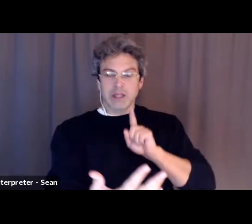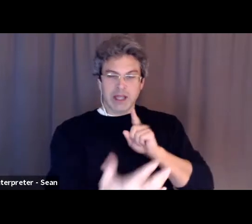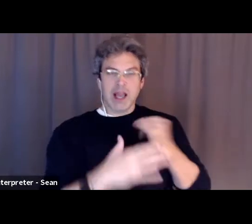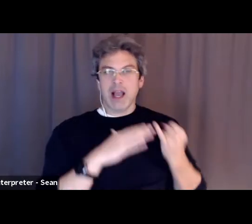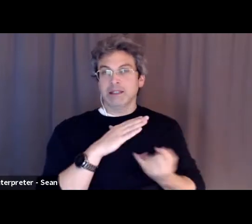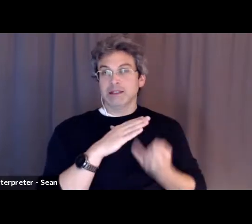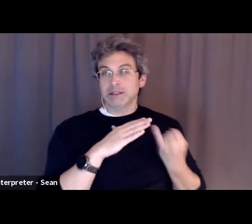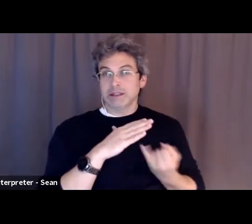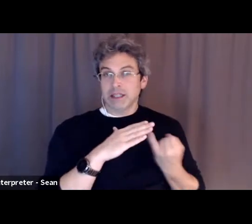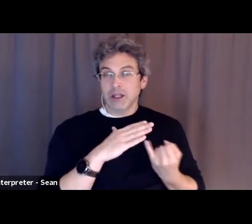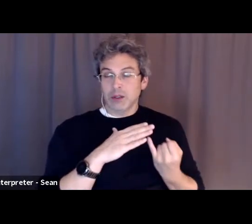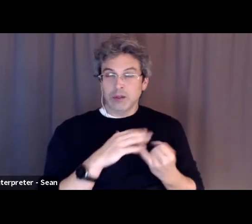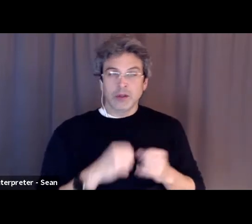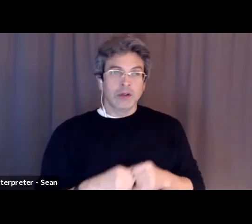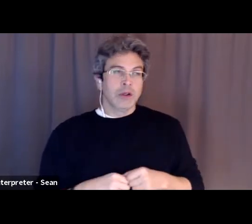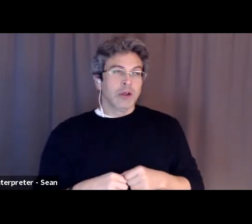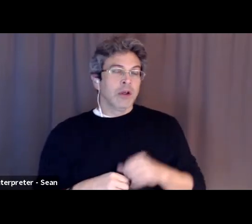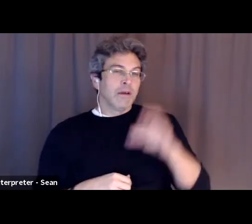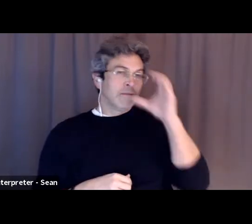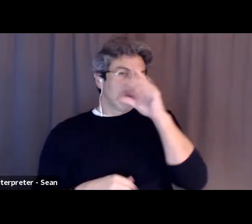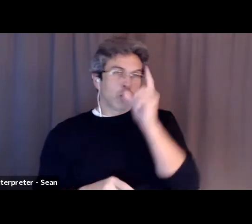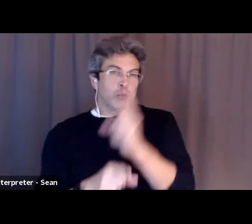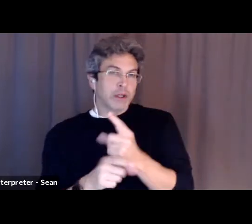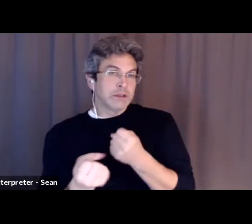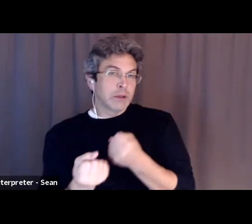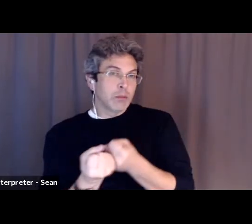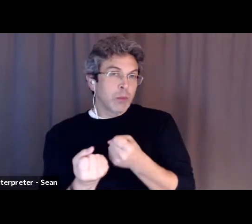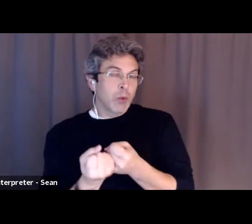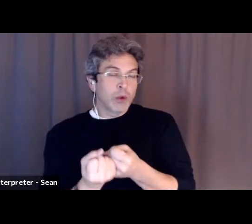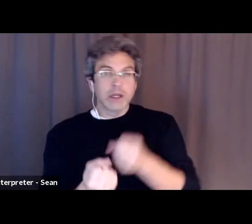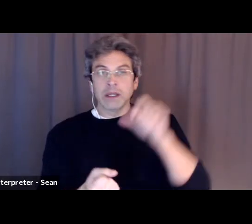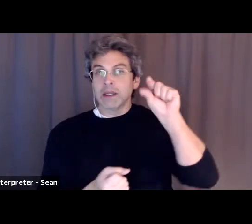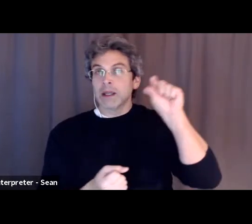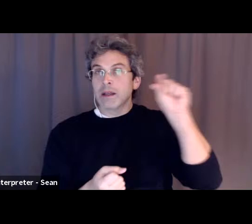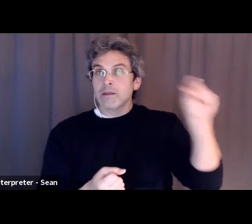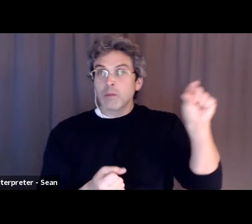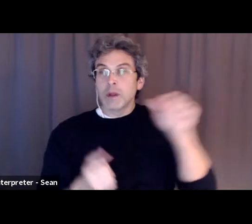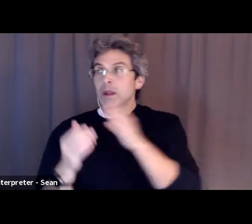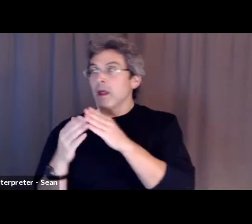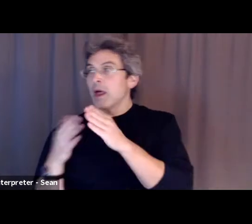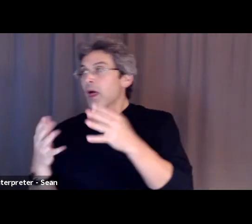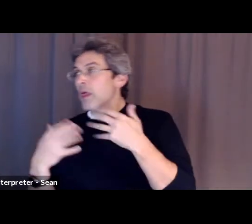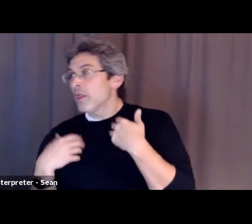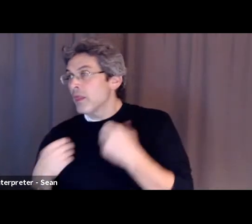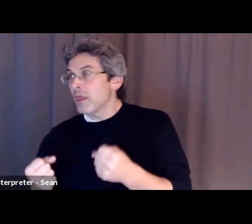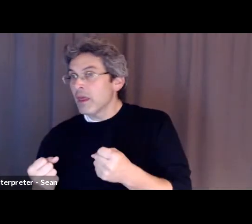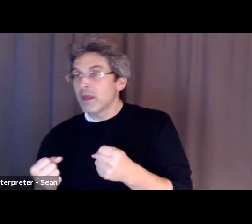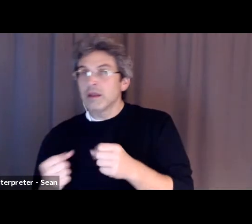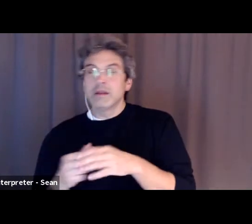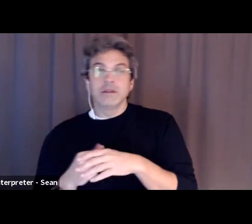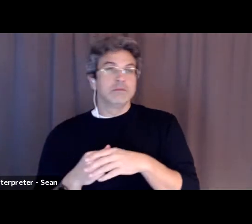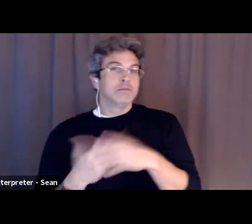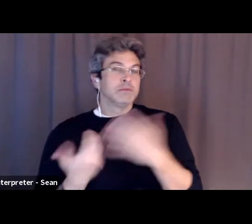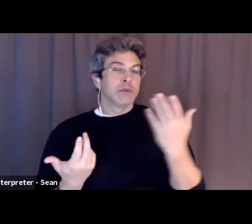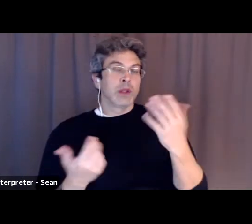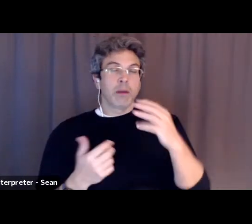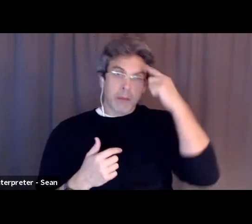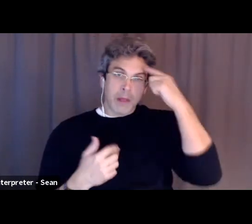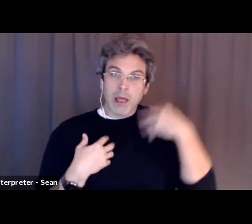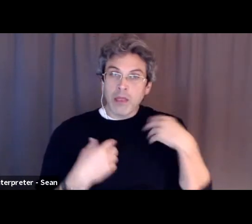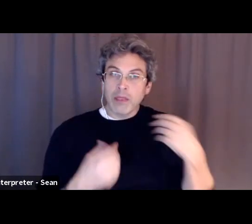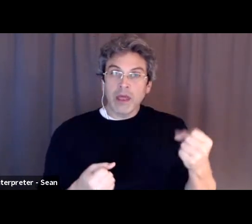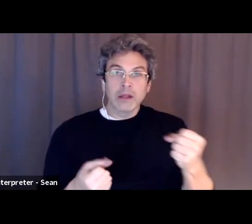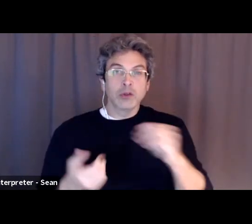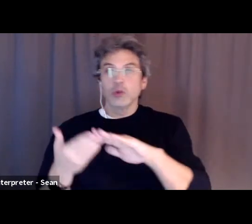support, whether it's government, health agencies, mental health, or community services, and